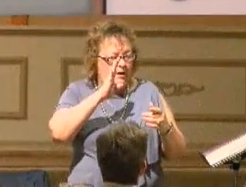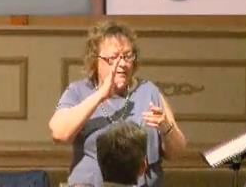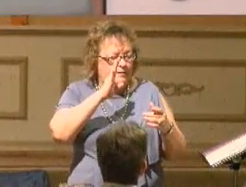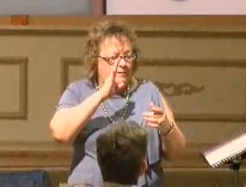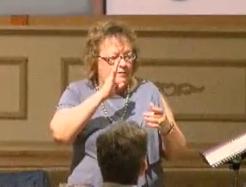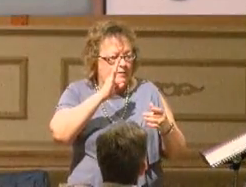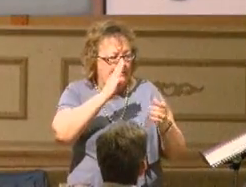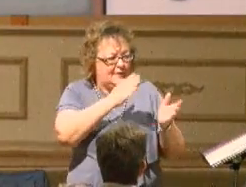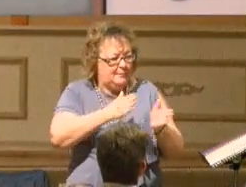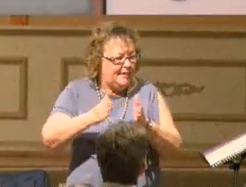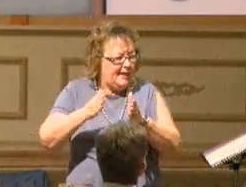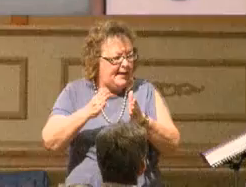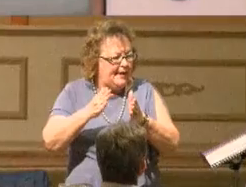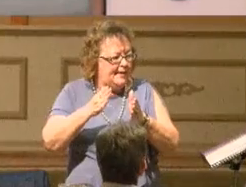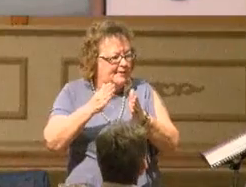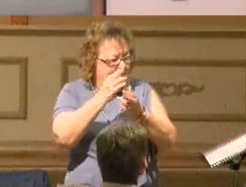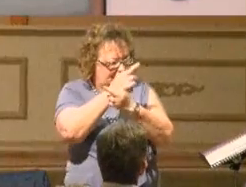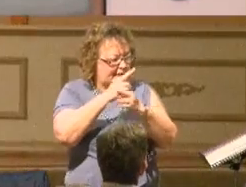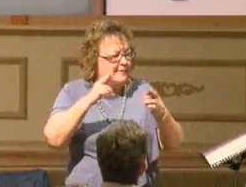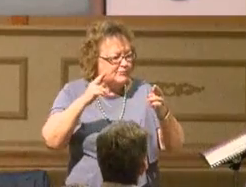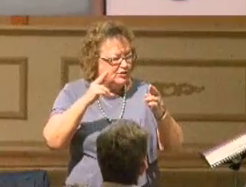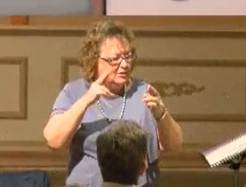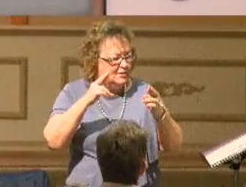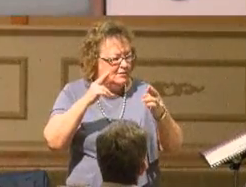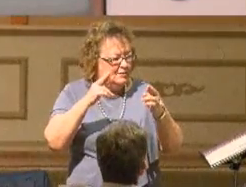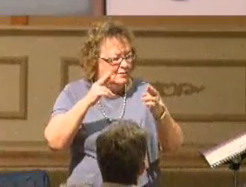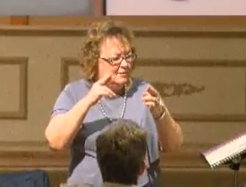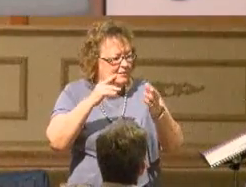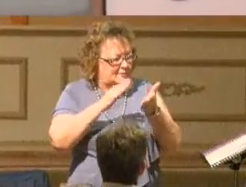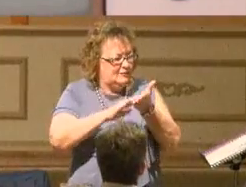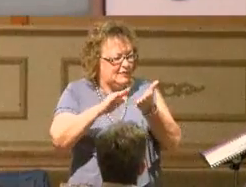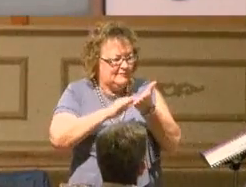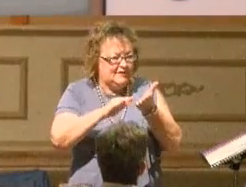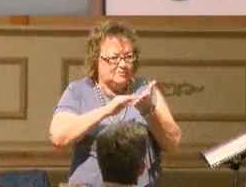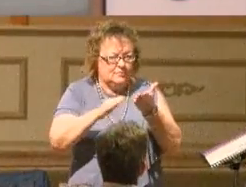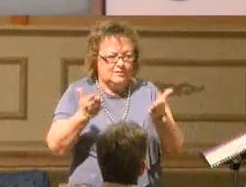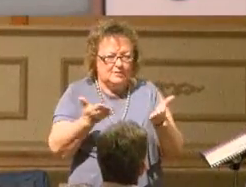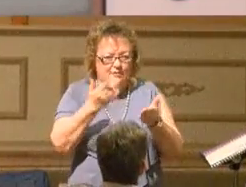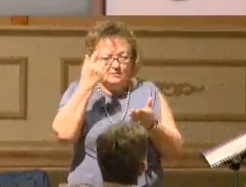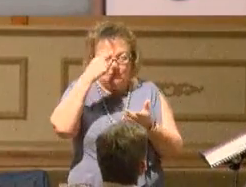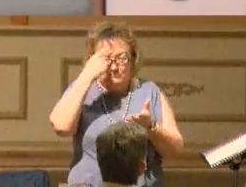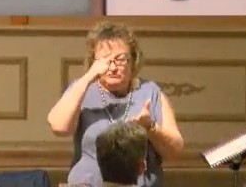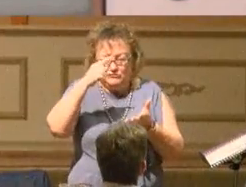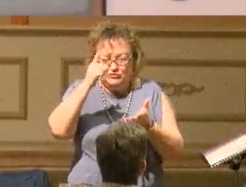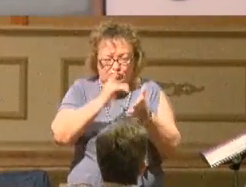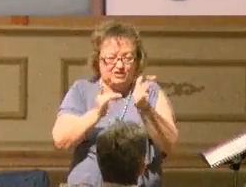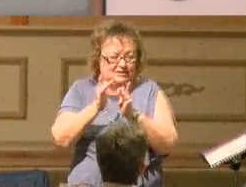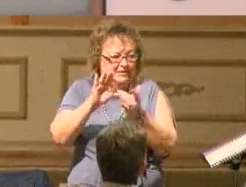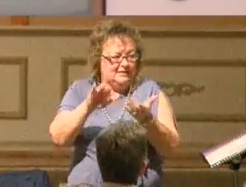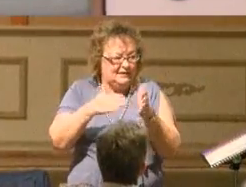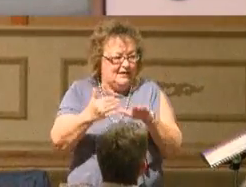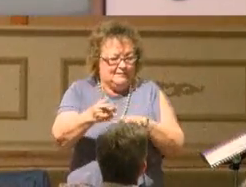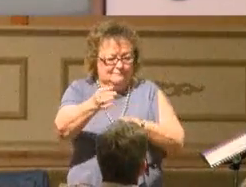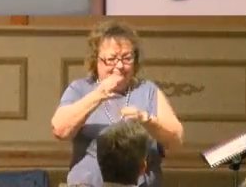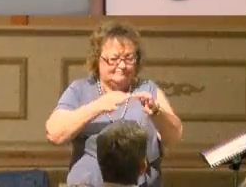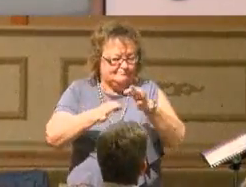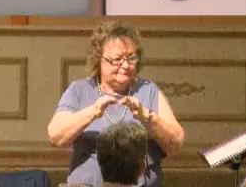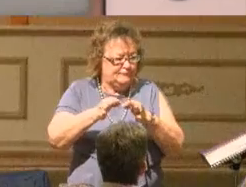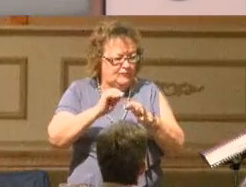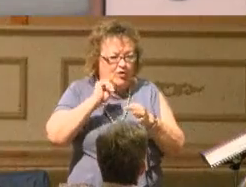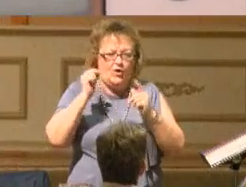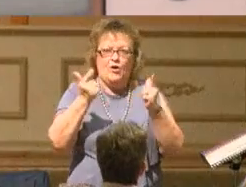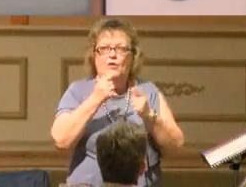place so that Jesus could die for your sins and for mine and the sins of the entire world. I don't